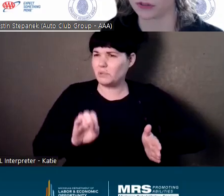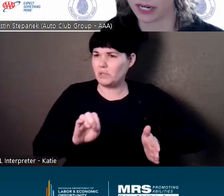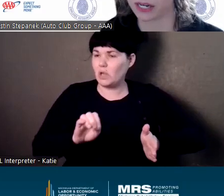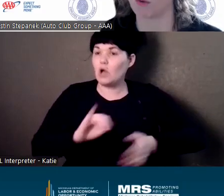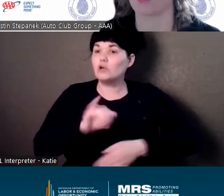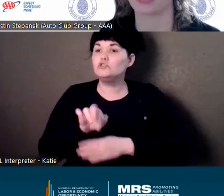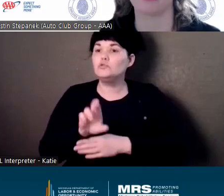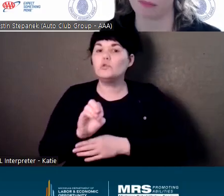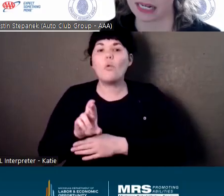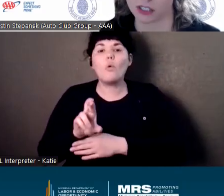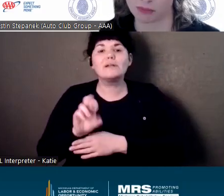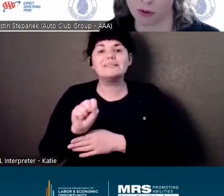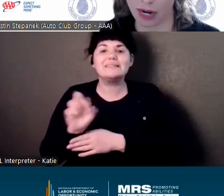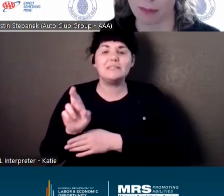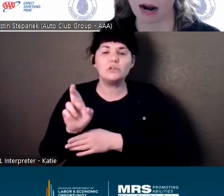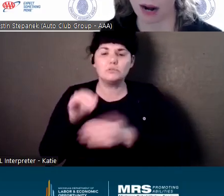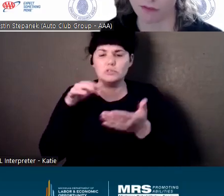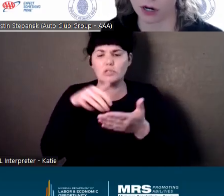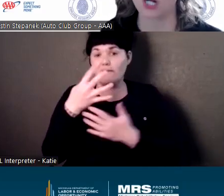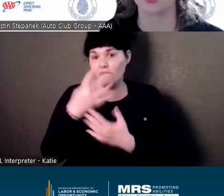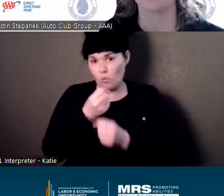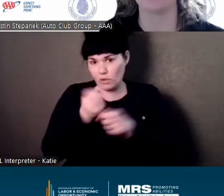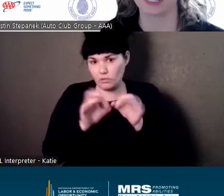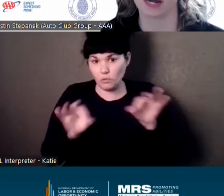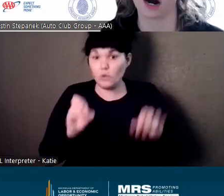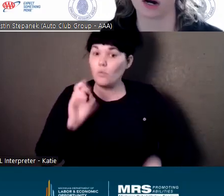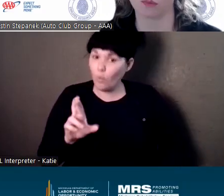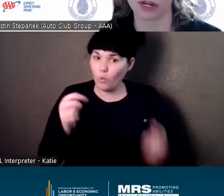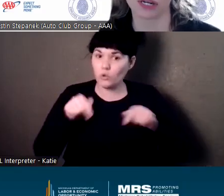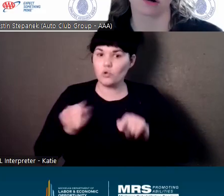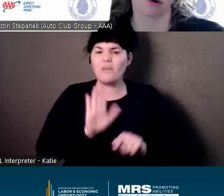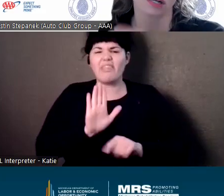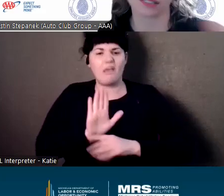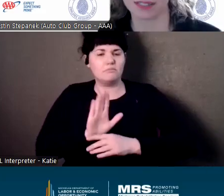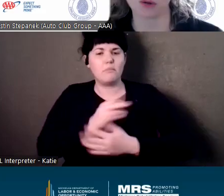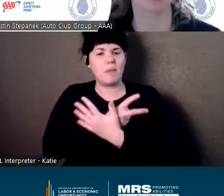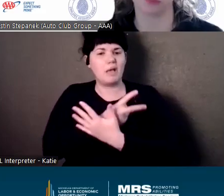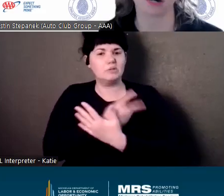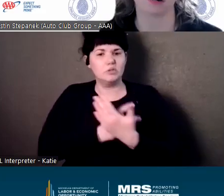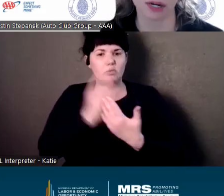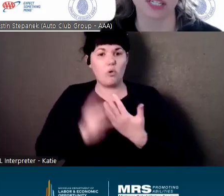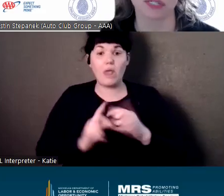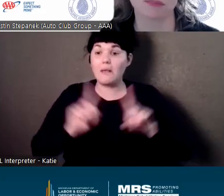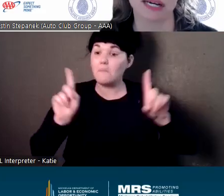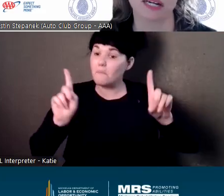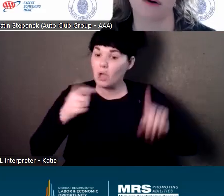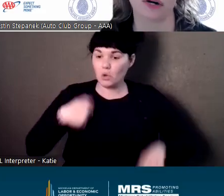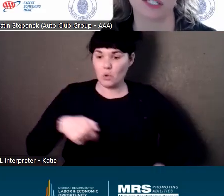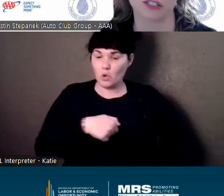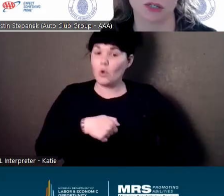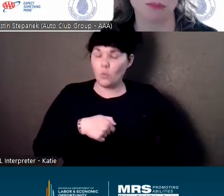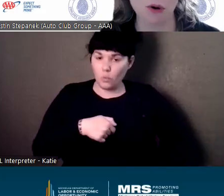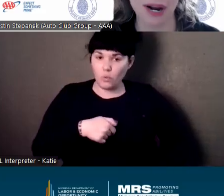4-year degree or in their master's program. However, we are working across, we are working to expand